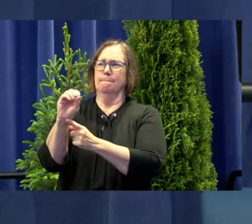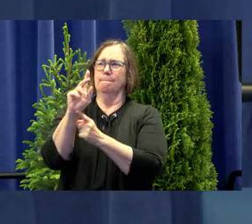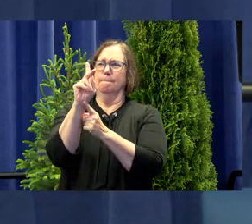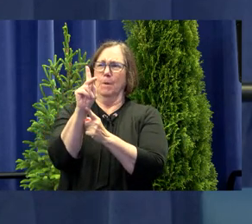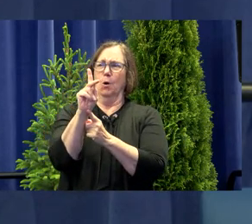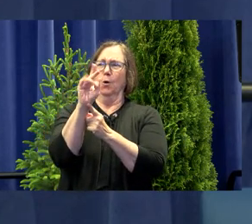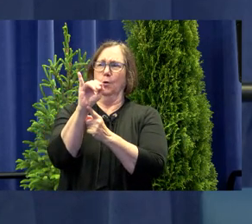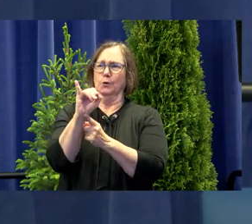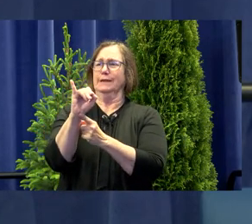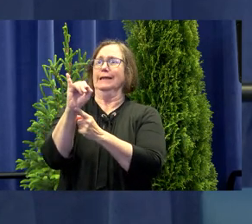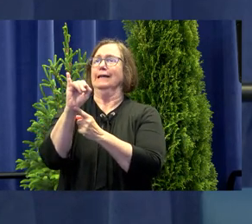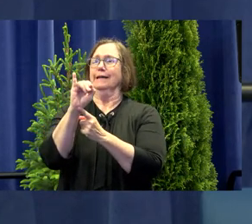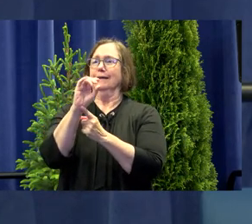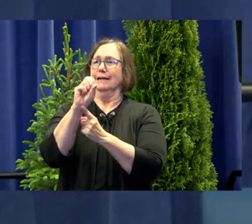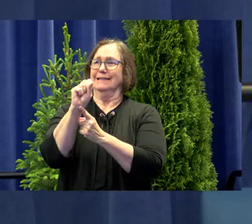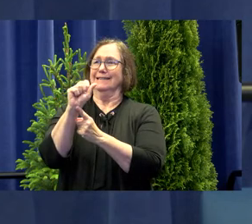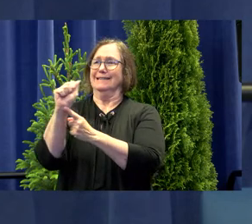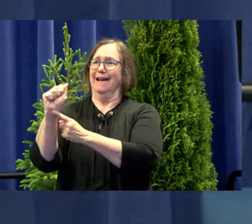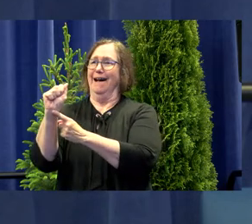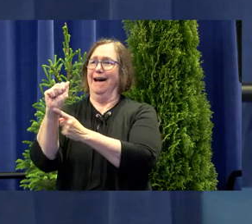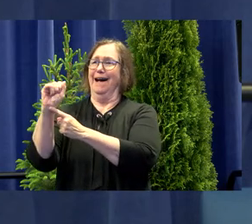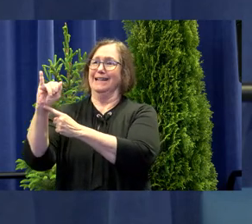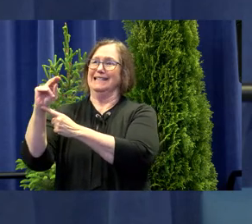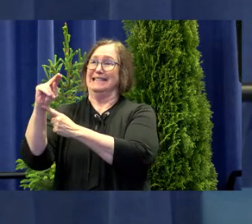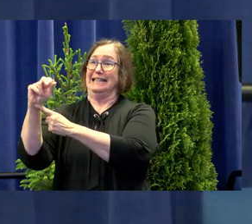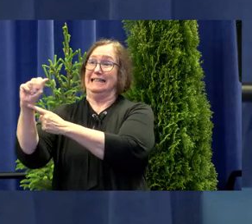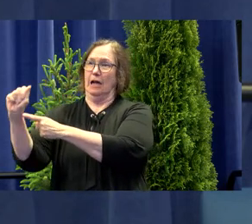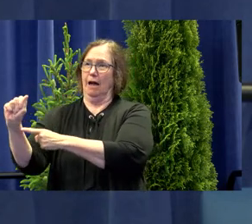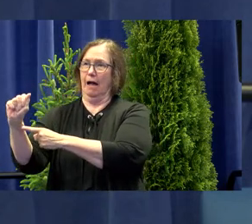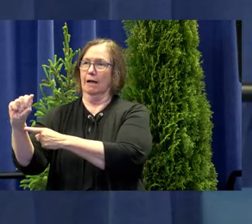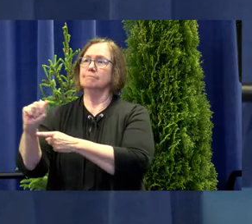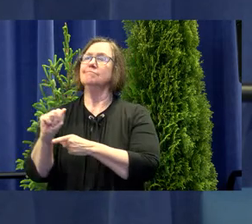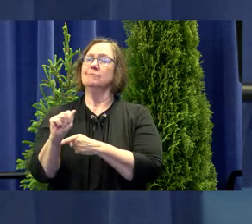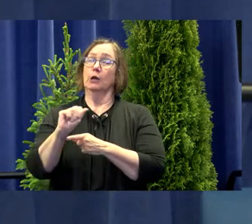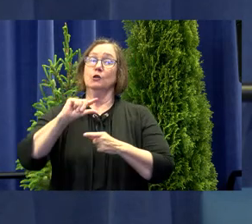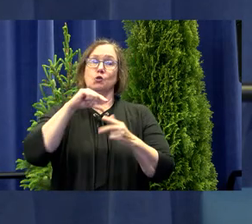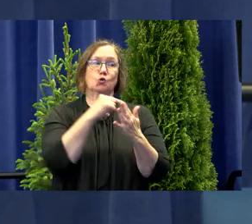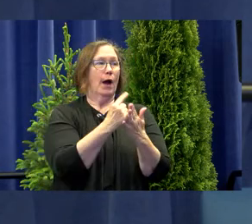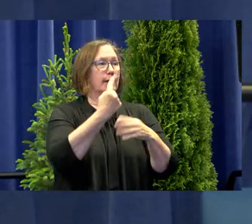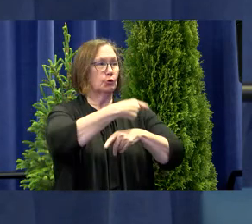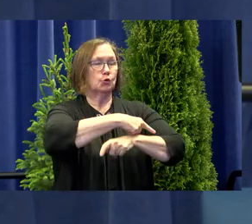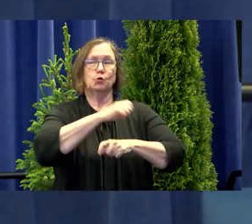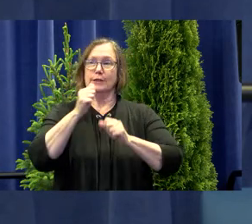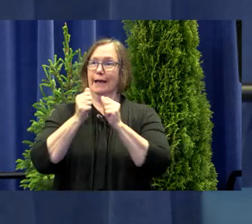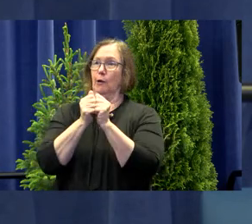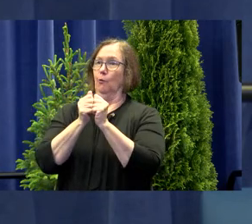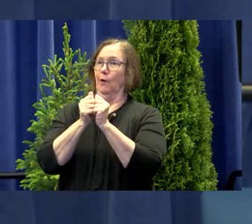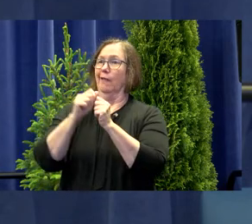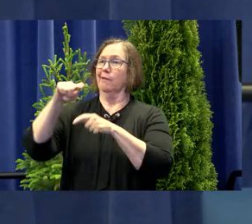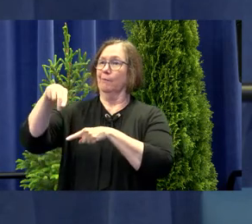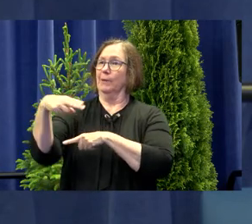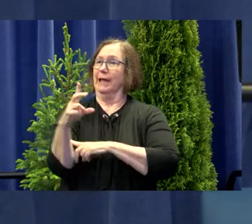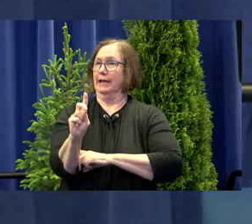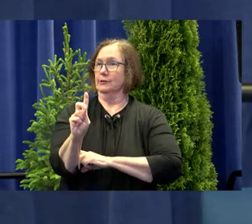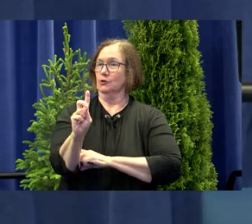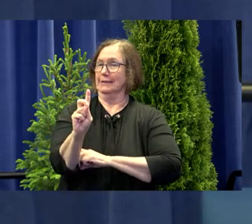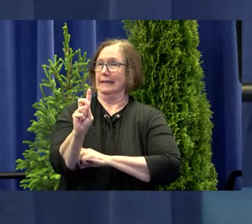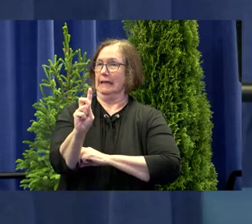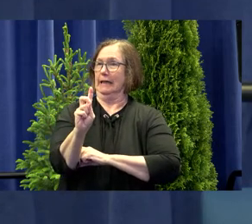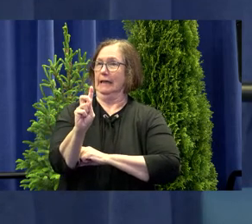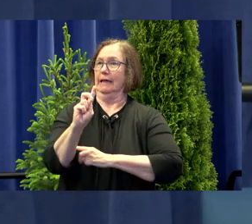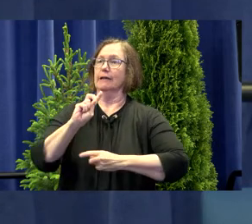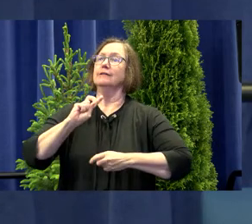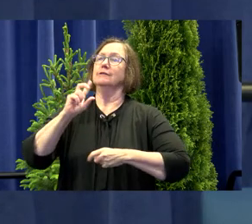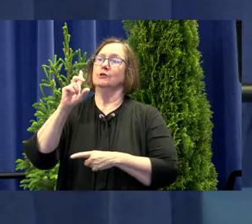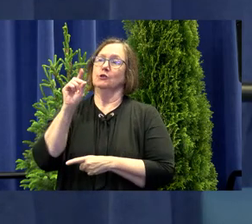William Mokoi Sa Mina graduates today with a Doctor of Education in Educational Leadership. Will